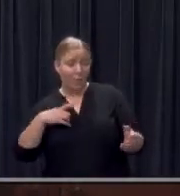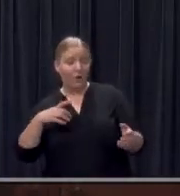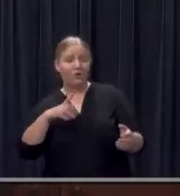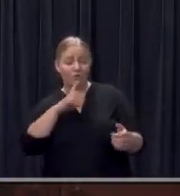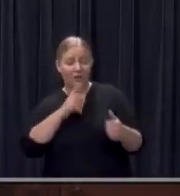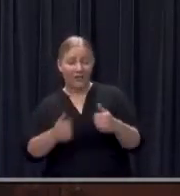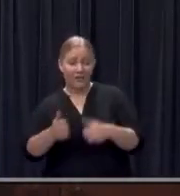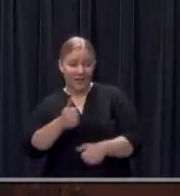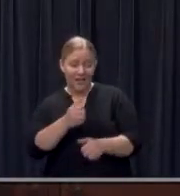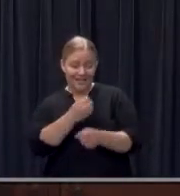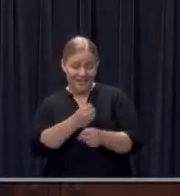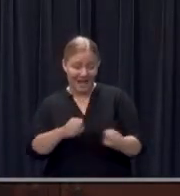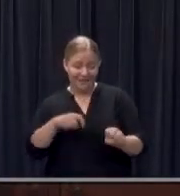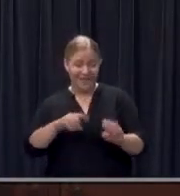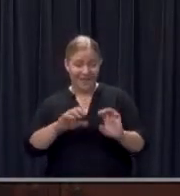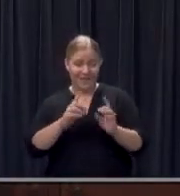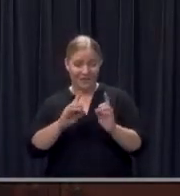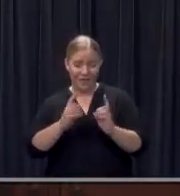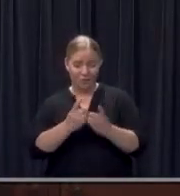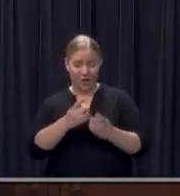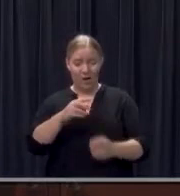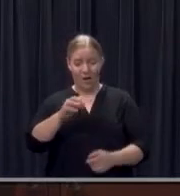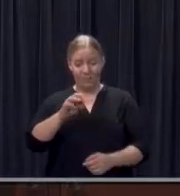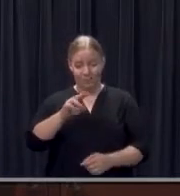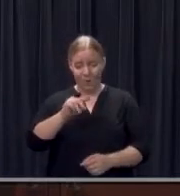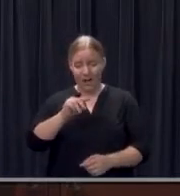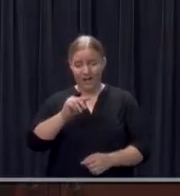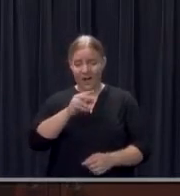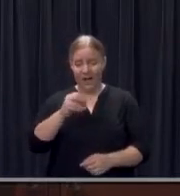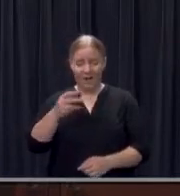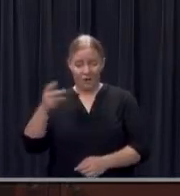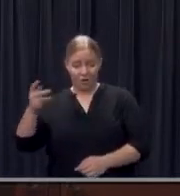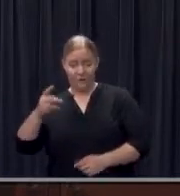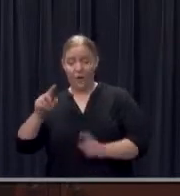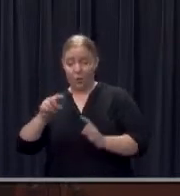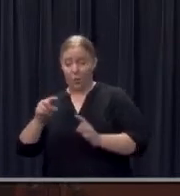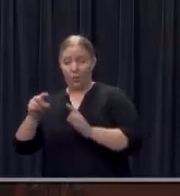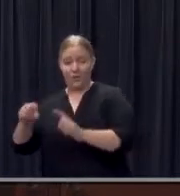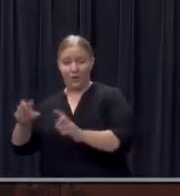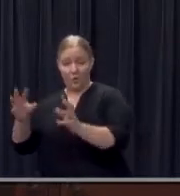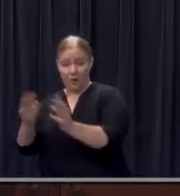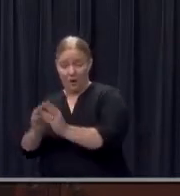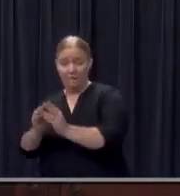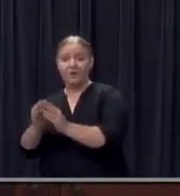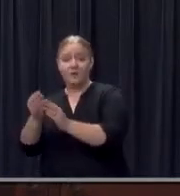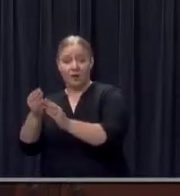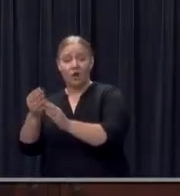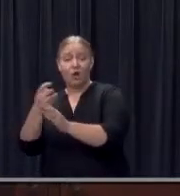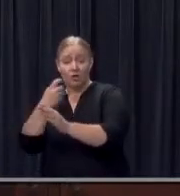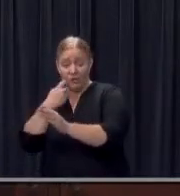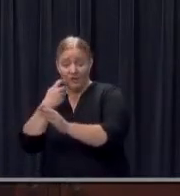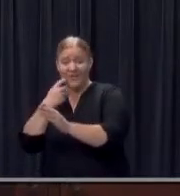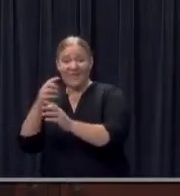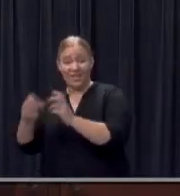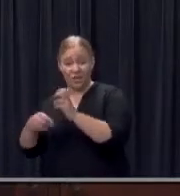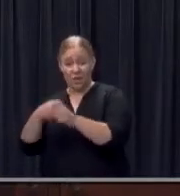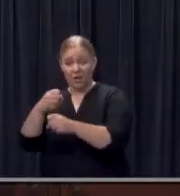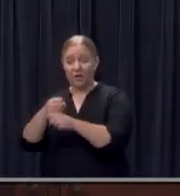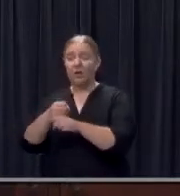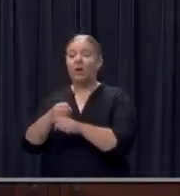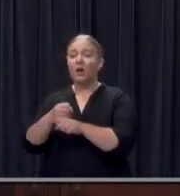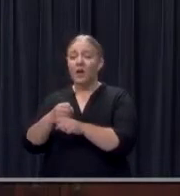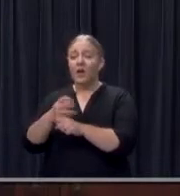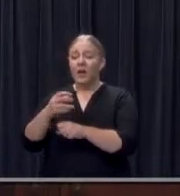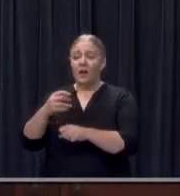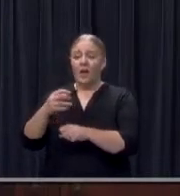safety in this district. As Brent and I have been to a conference earlier this year and hearing districts that are just now getting